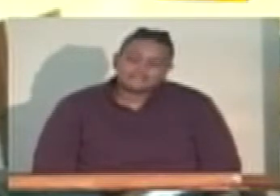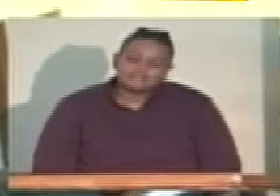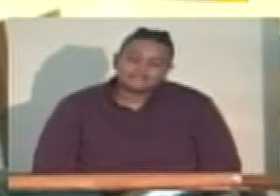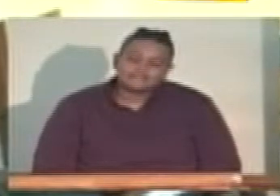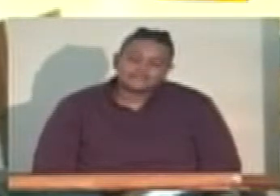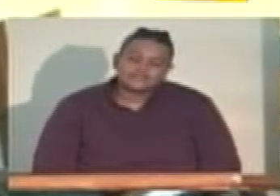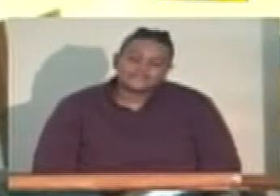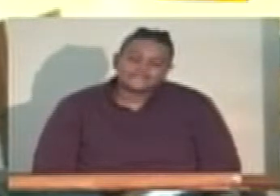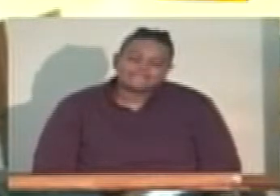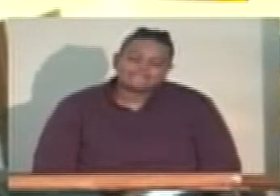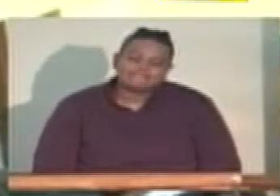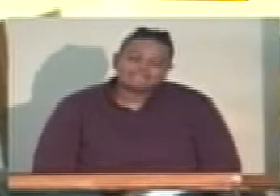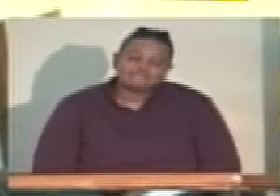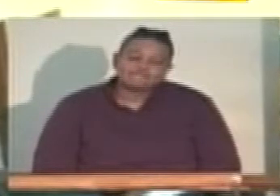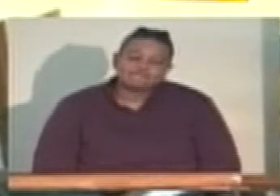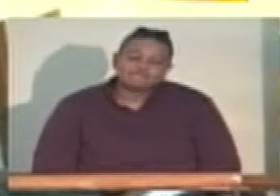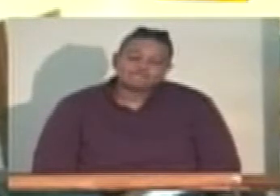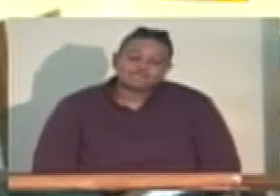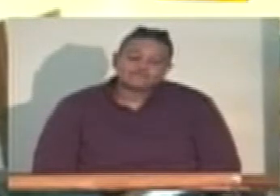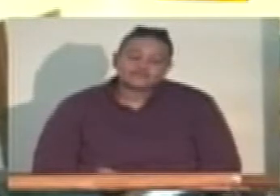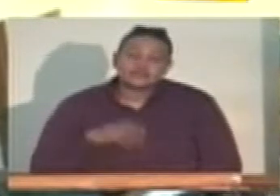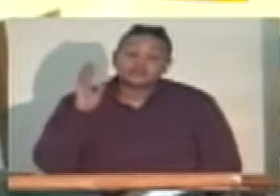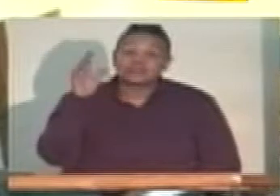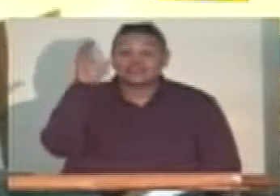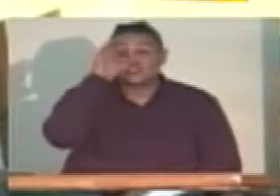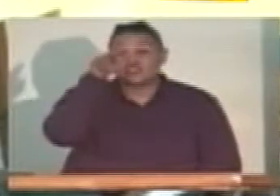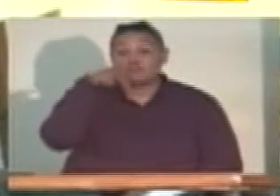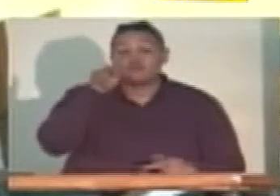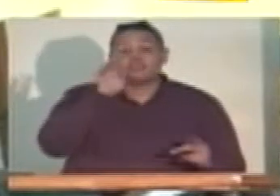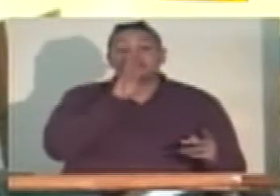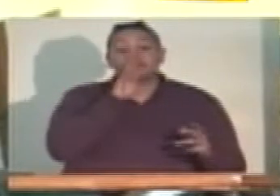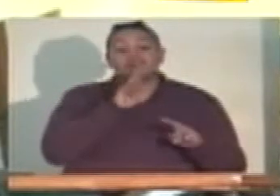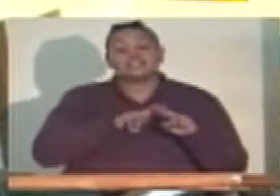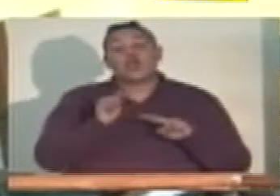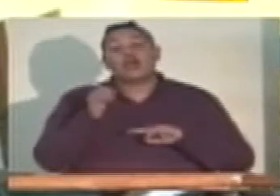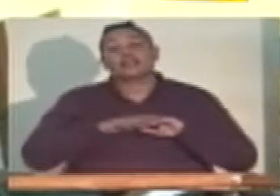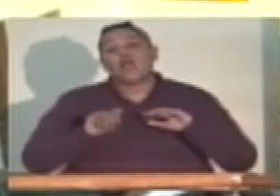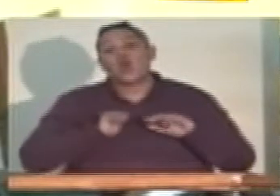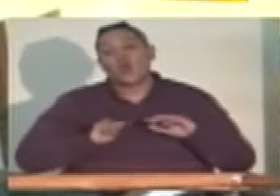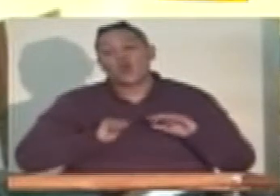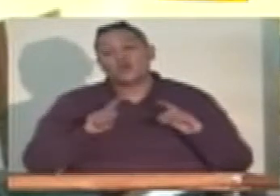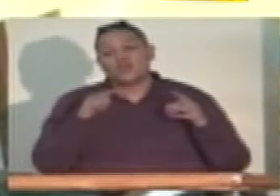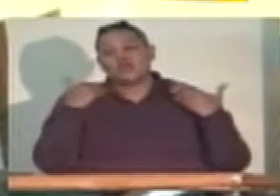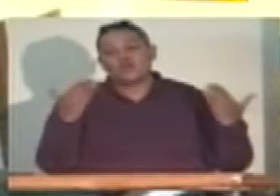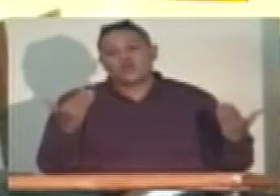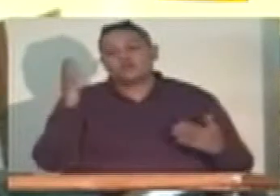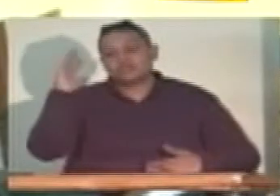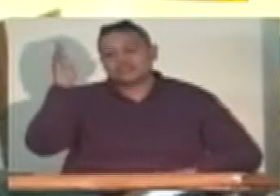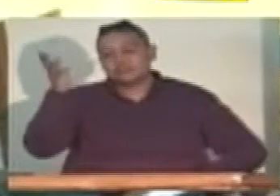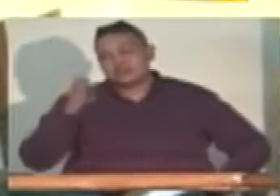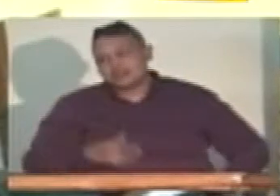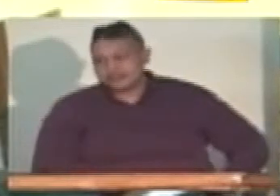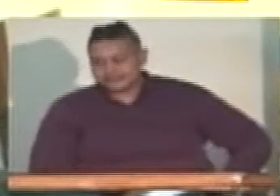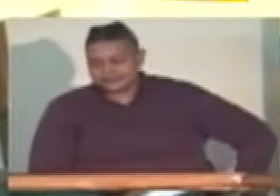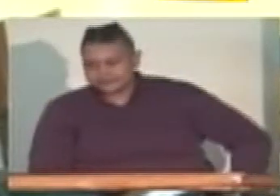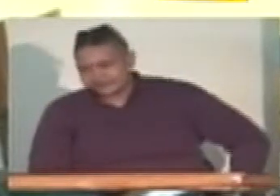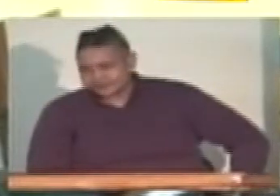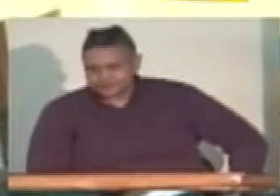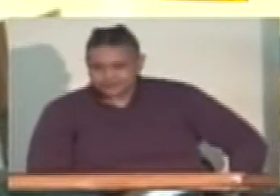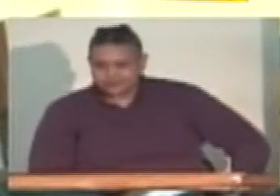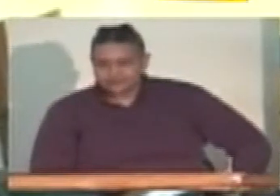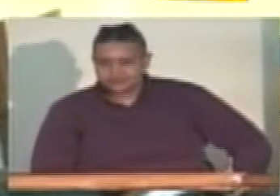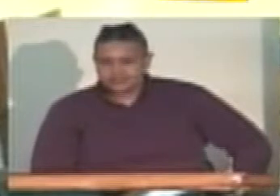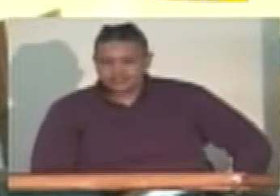Mr. Speaker, I seek your permission to speak from a seat other than my own. You may go ahead, Mr. Chair. Mr.